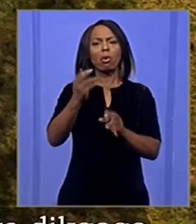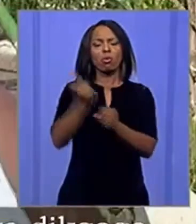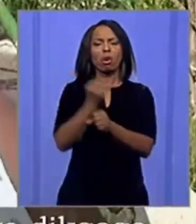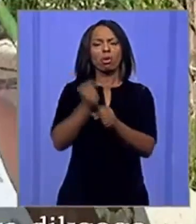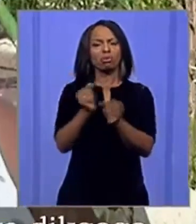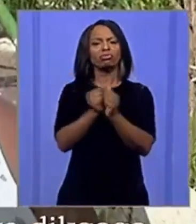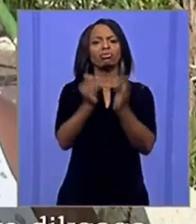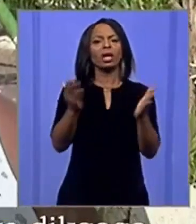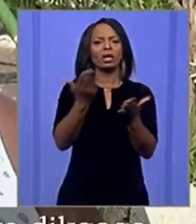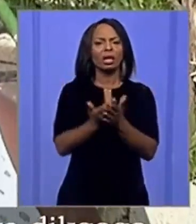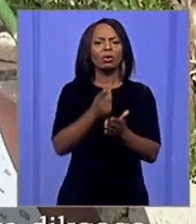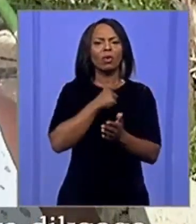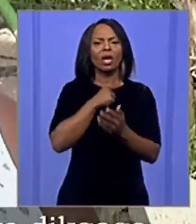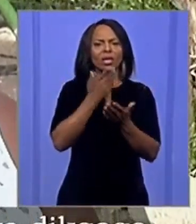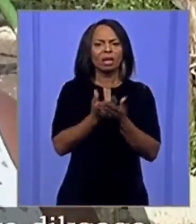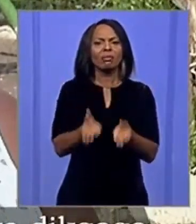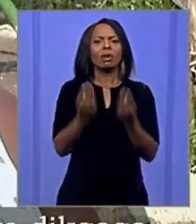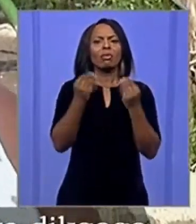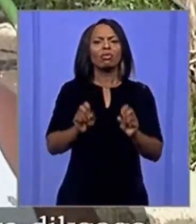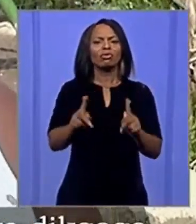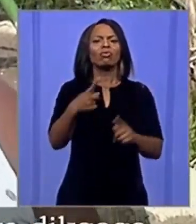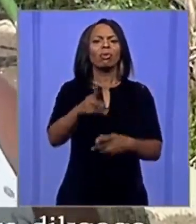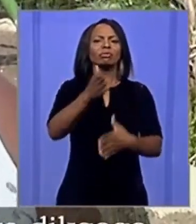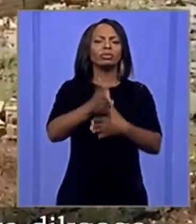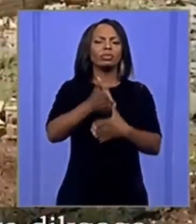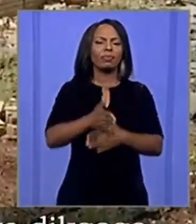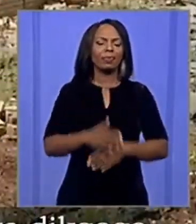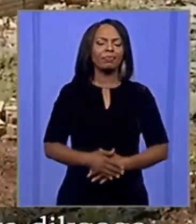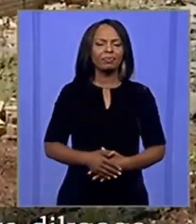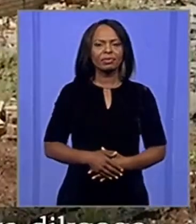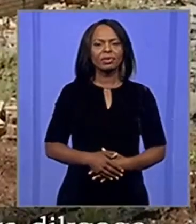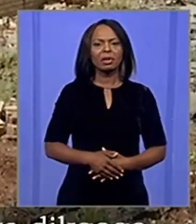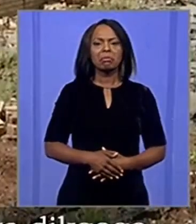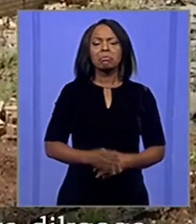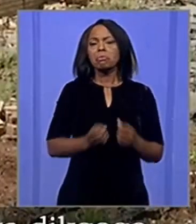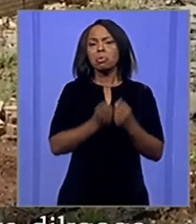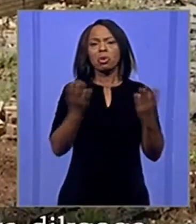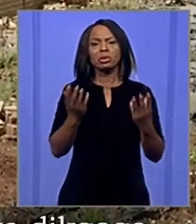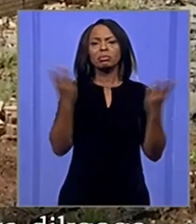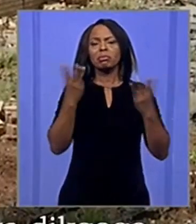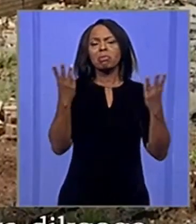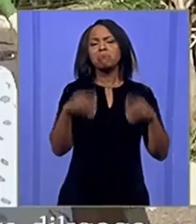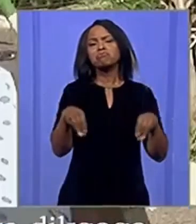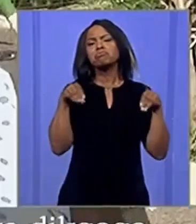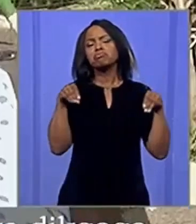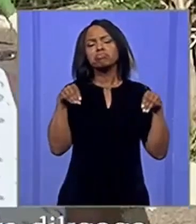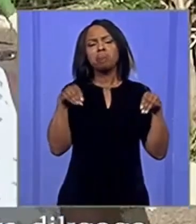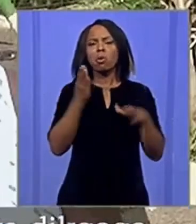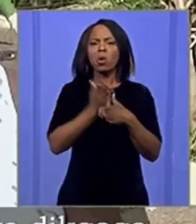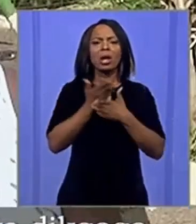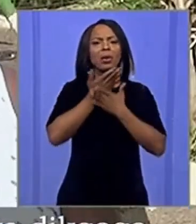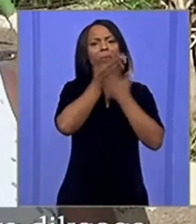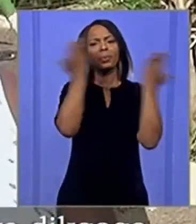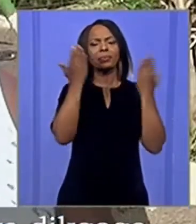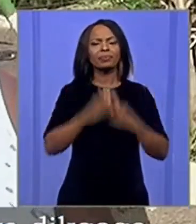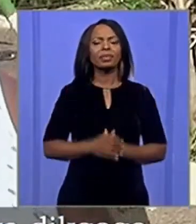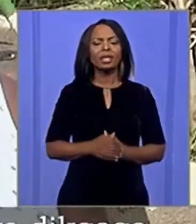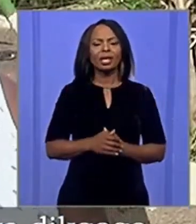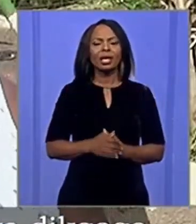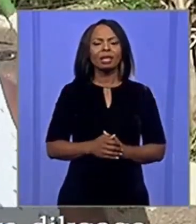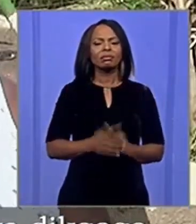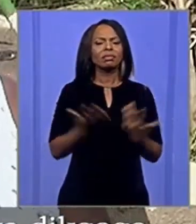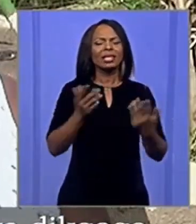eno. Re ka itumela thata ge ke famo ele operator because botlhoka tiro bo bontsi mo Marikana ge ke ya bulwa tsatsi le